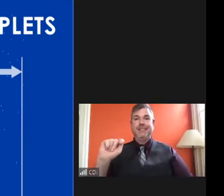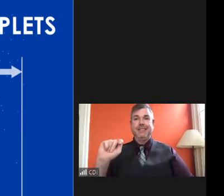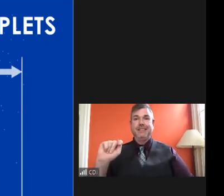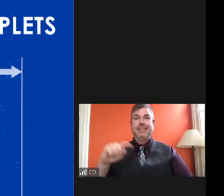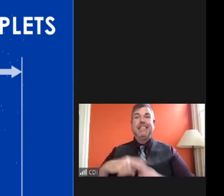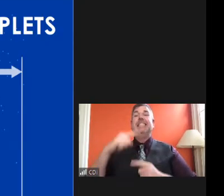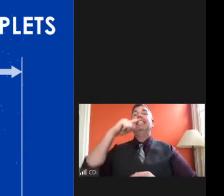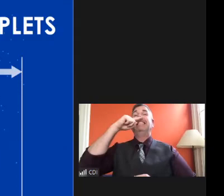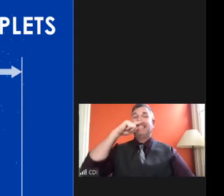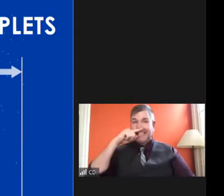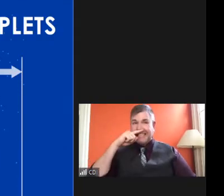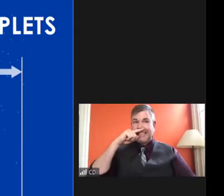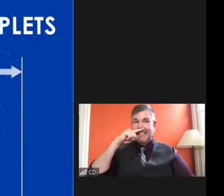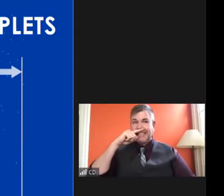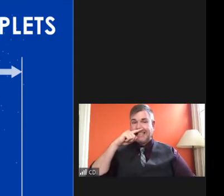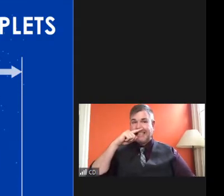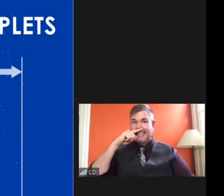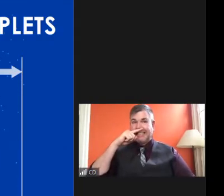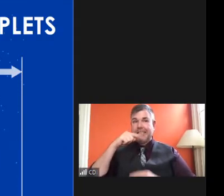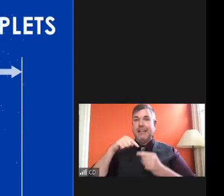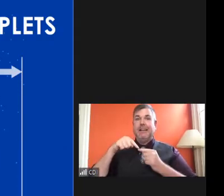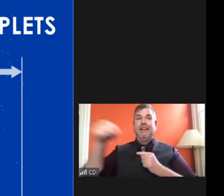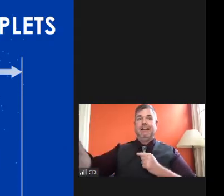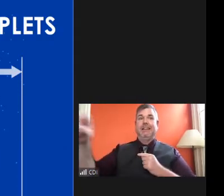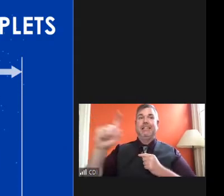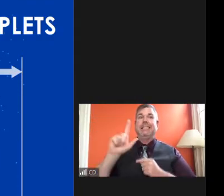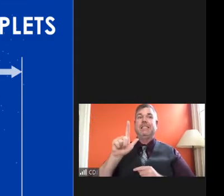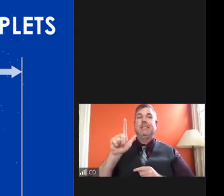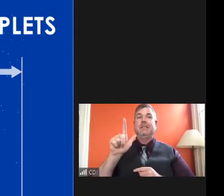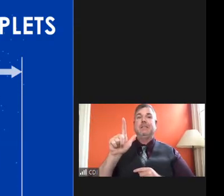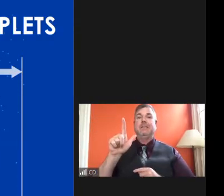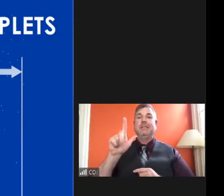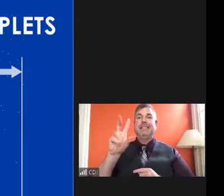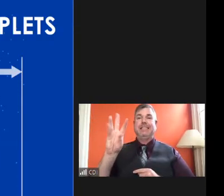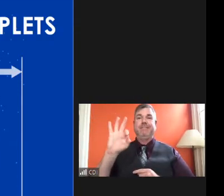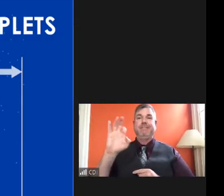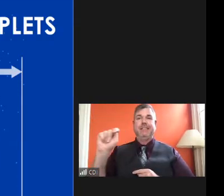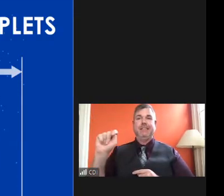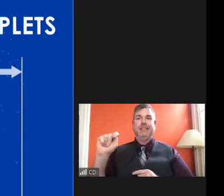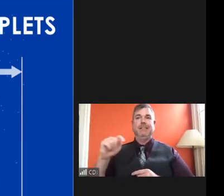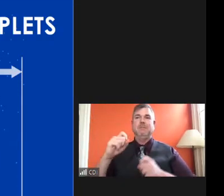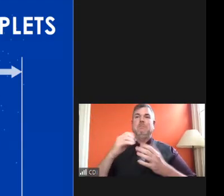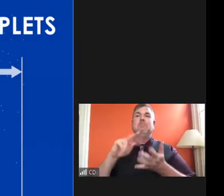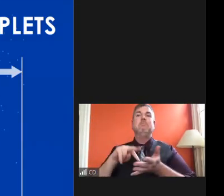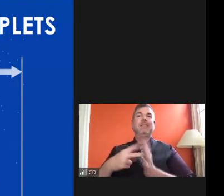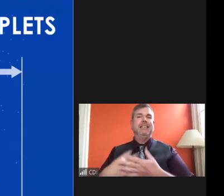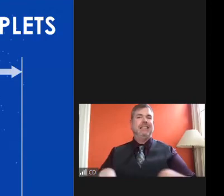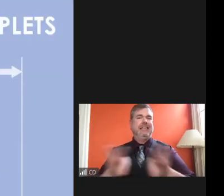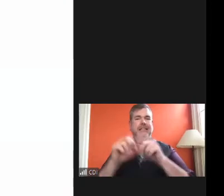for you, you wear your mask for me. It's a matter of community responsibility.